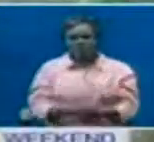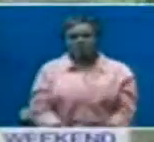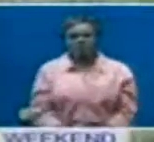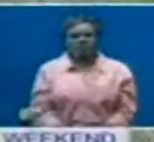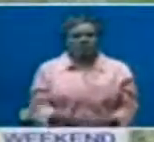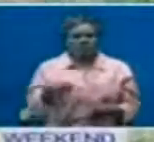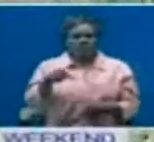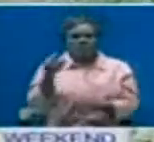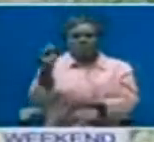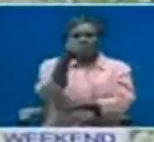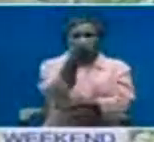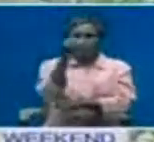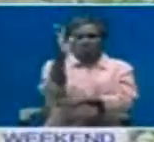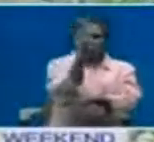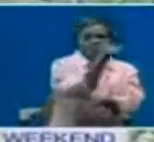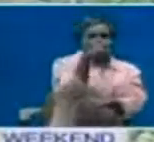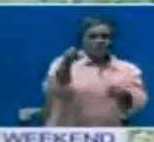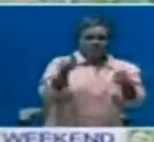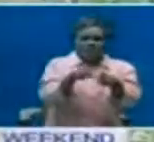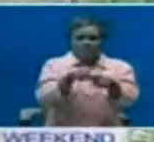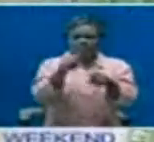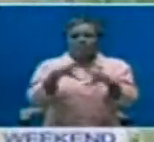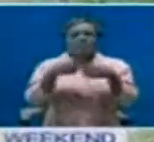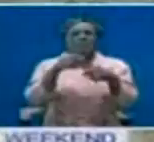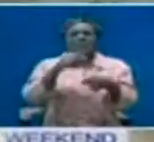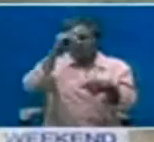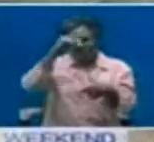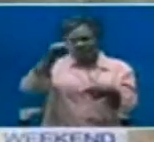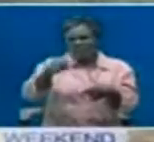They roam the lands, revered by all and yet answerable to no one.